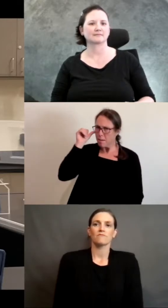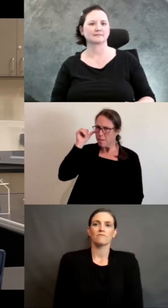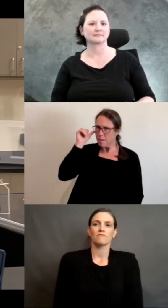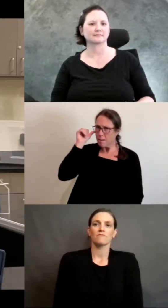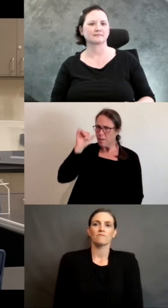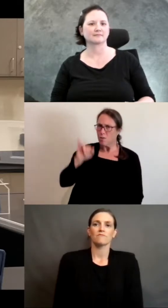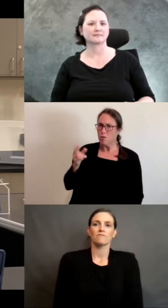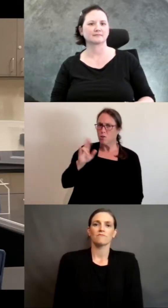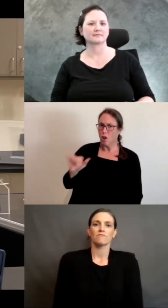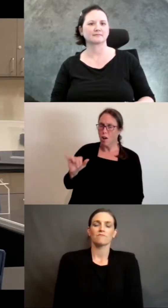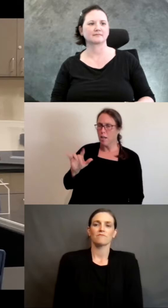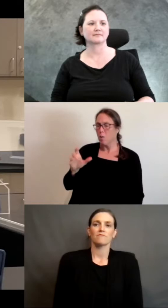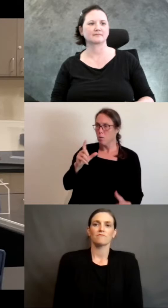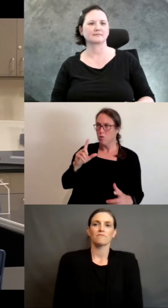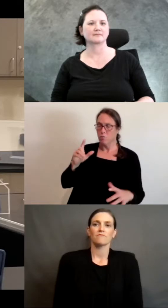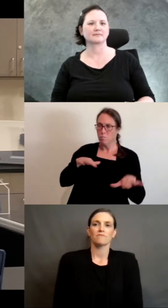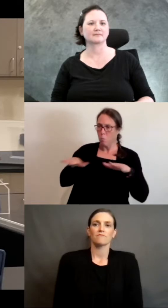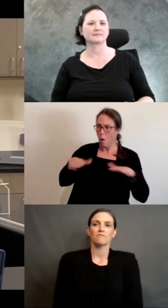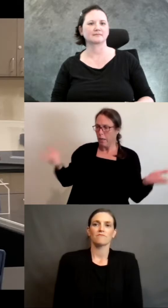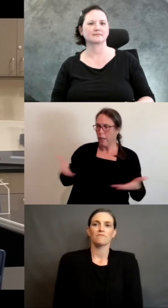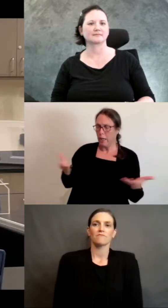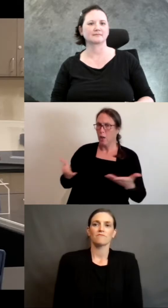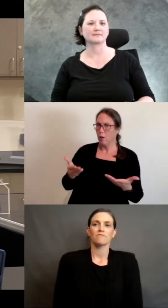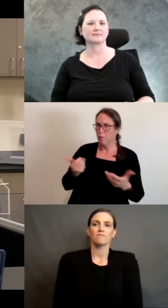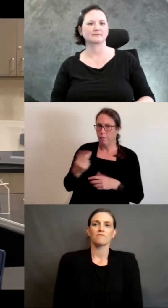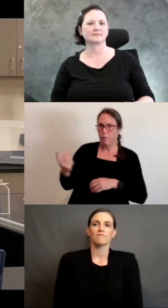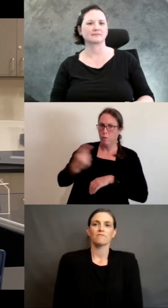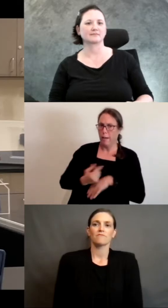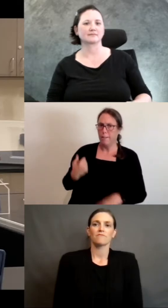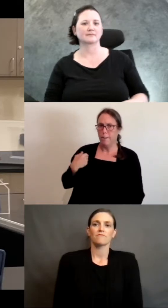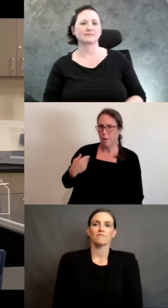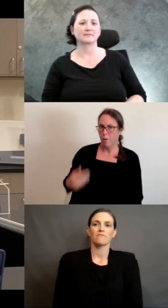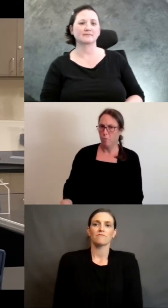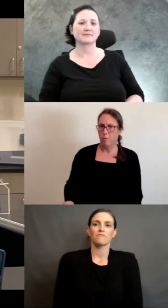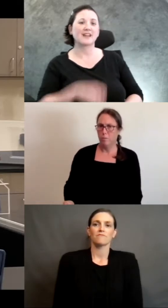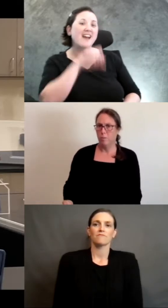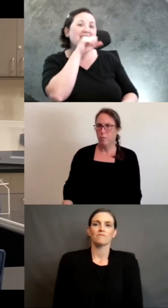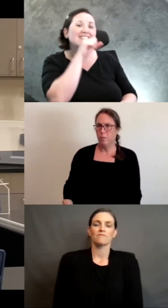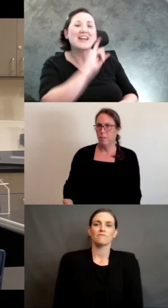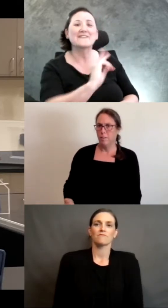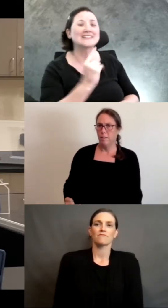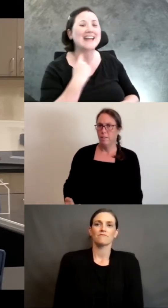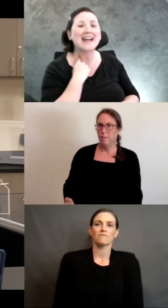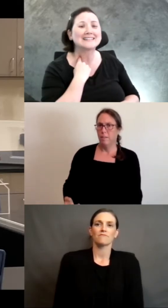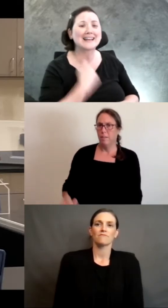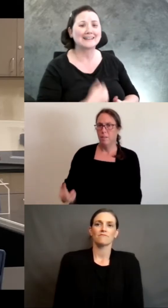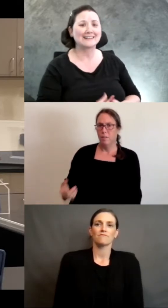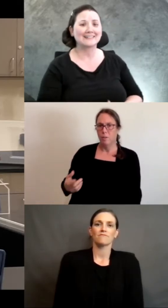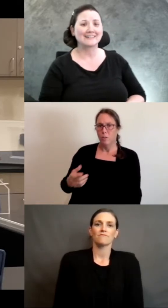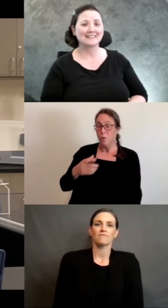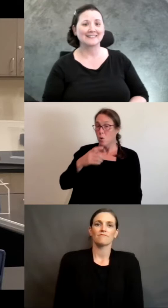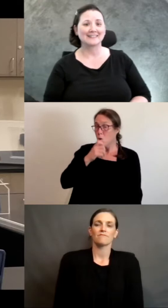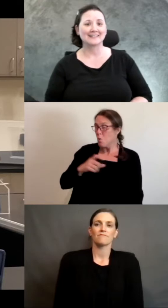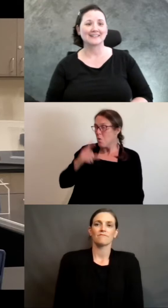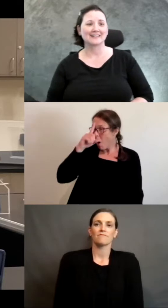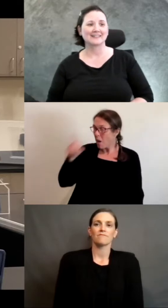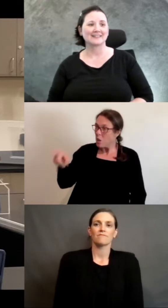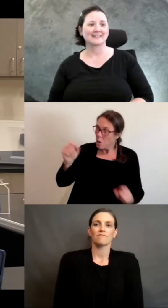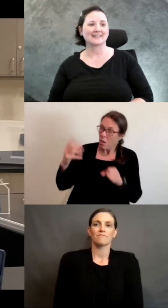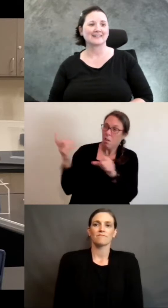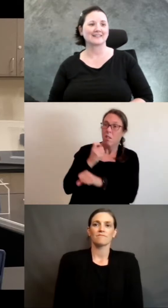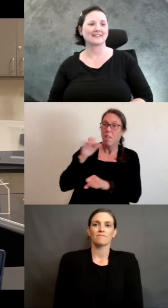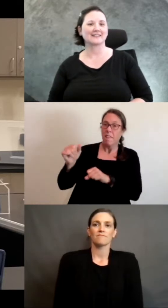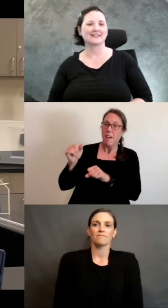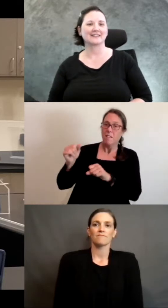I love his accent. Who would have thought he'd get this opportunity? Hey y'all, remember to bust your mess. The trash can is by the